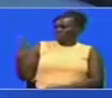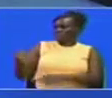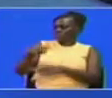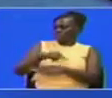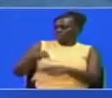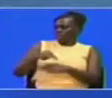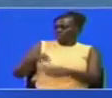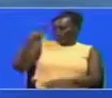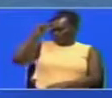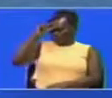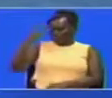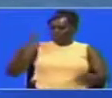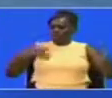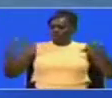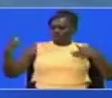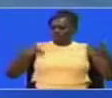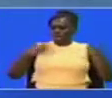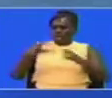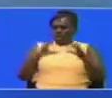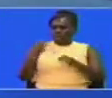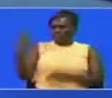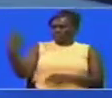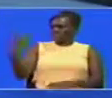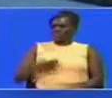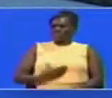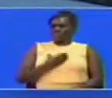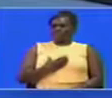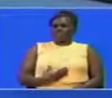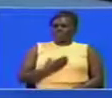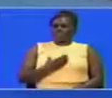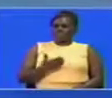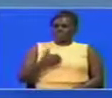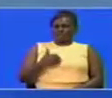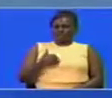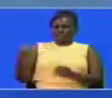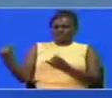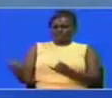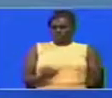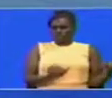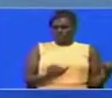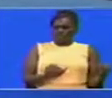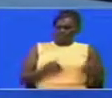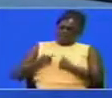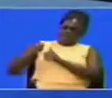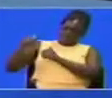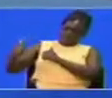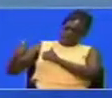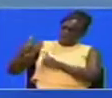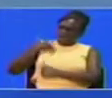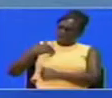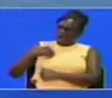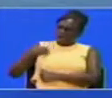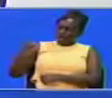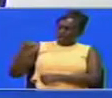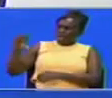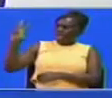government concern. So let's have a conversation with three gentlemen in studio with me. I'll begin by introducing them. My extreme right, I have William